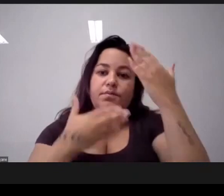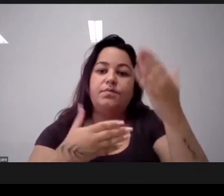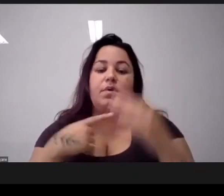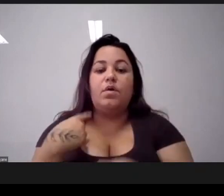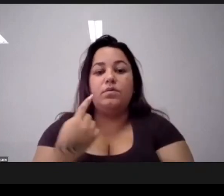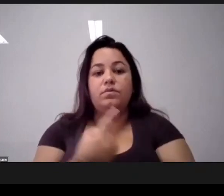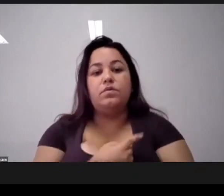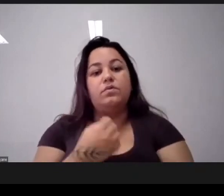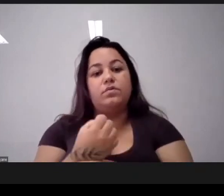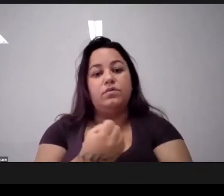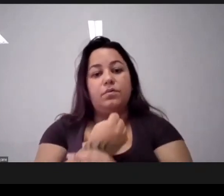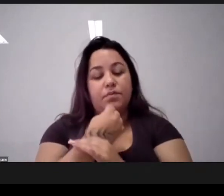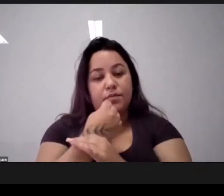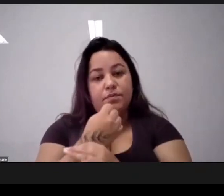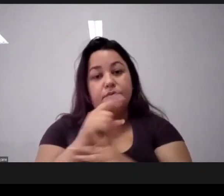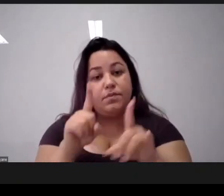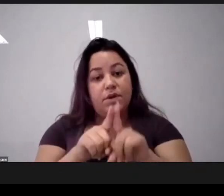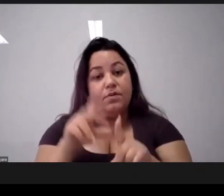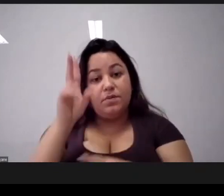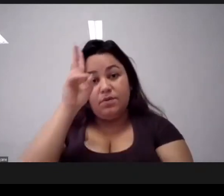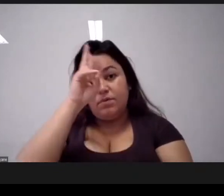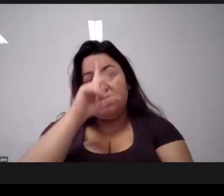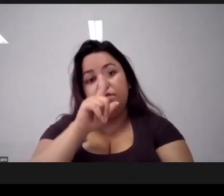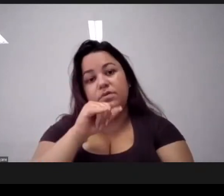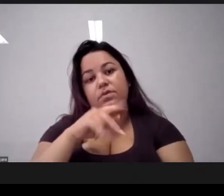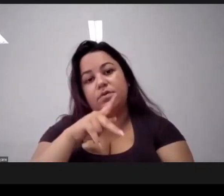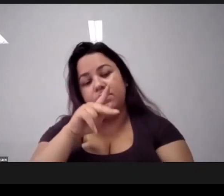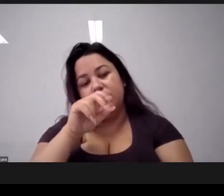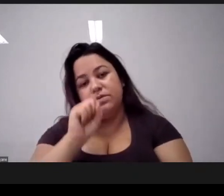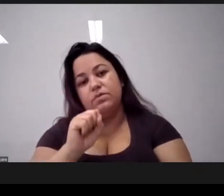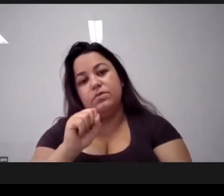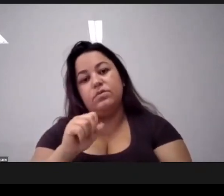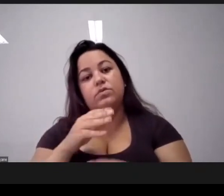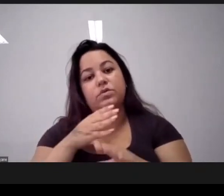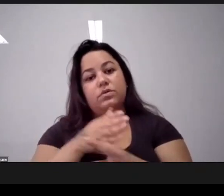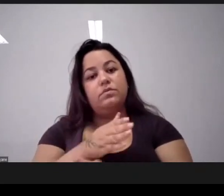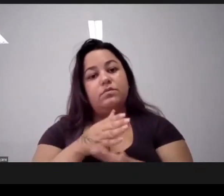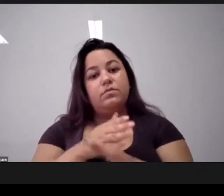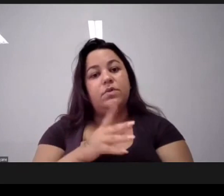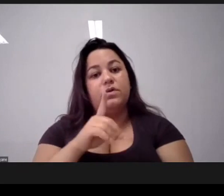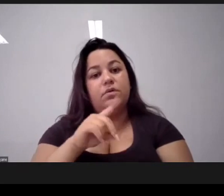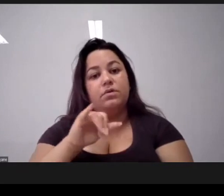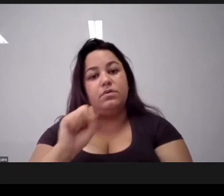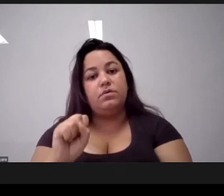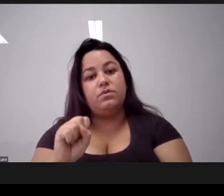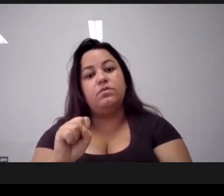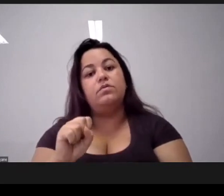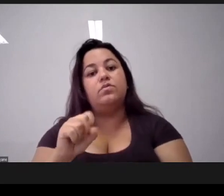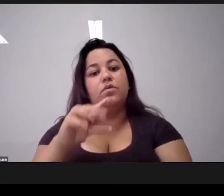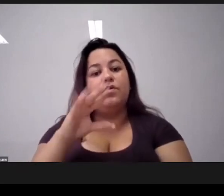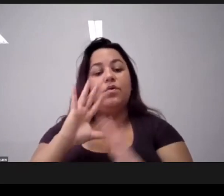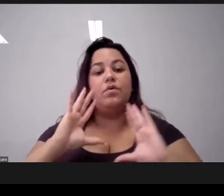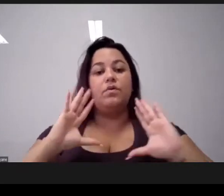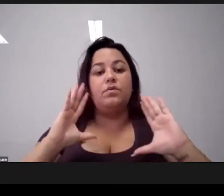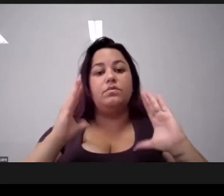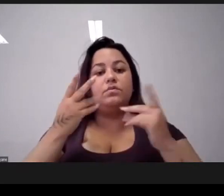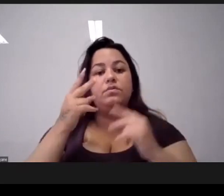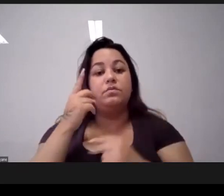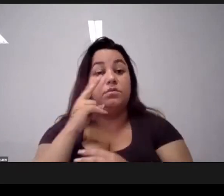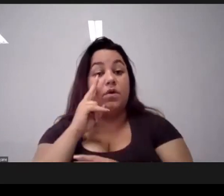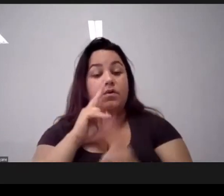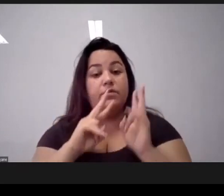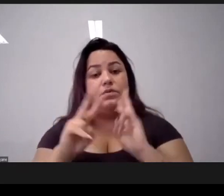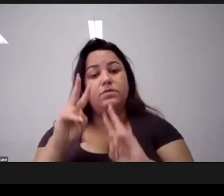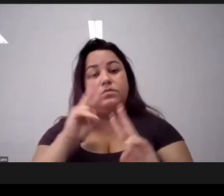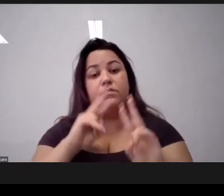will extend the thanks for our sponsors and supporters. The links of access are different for each day of event, so